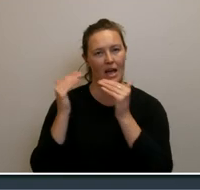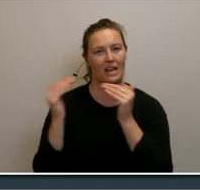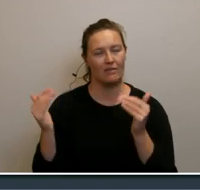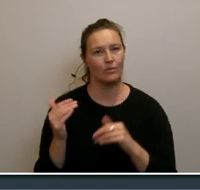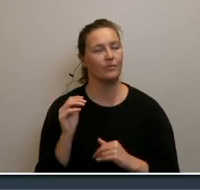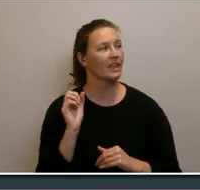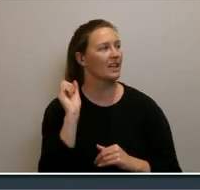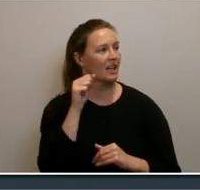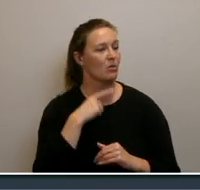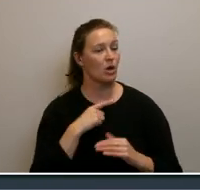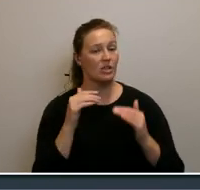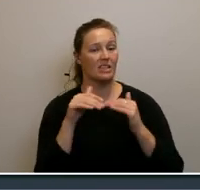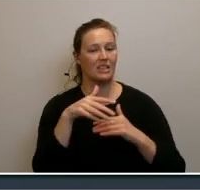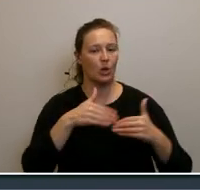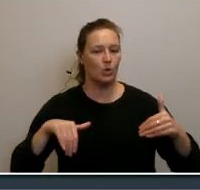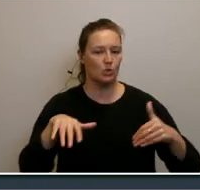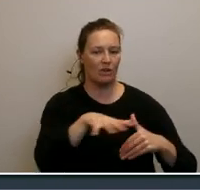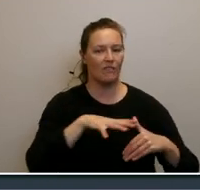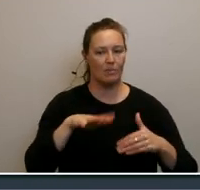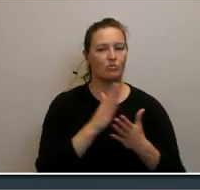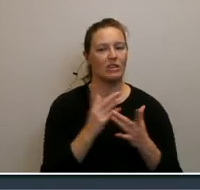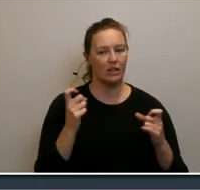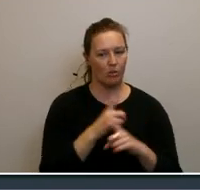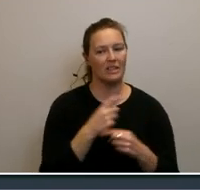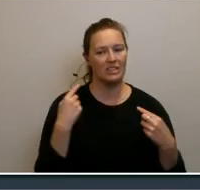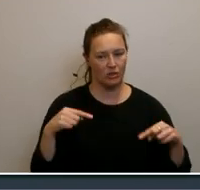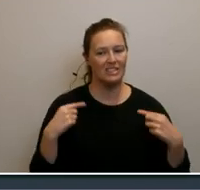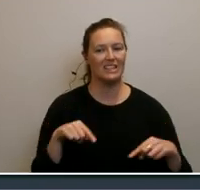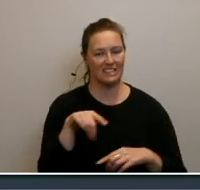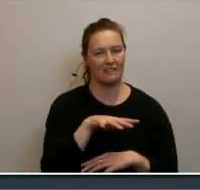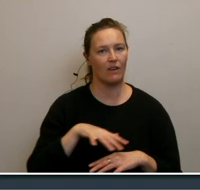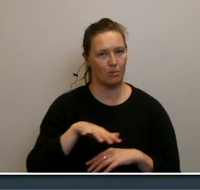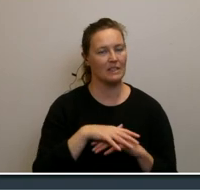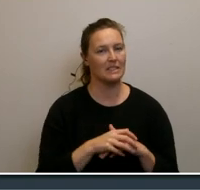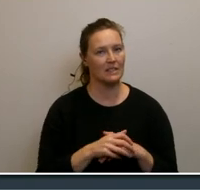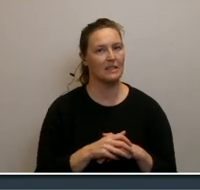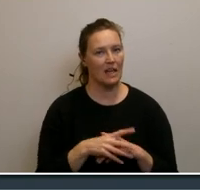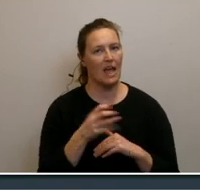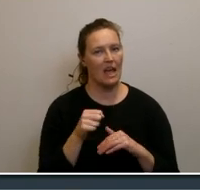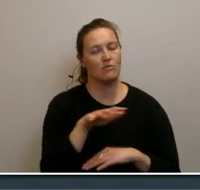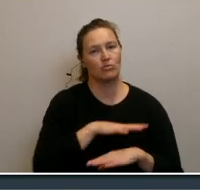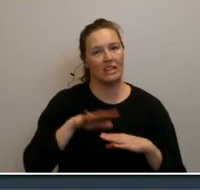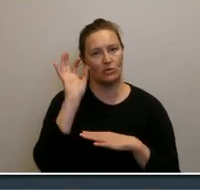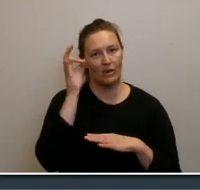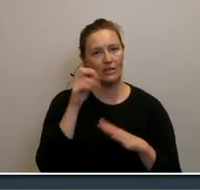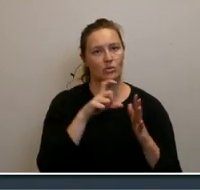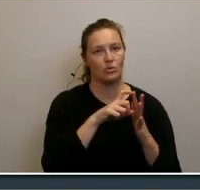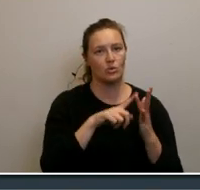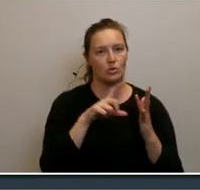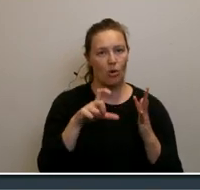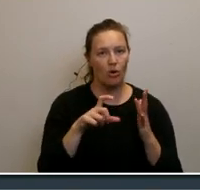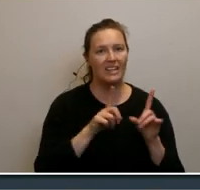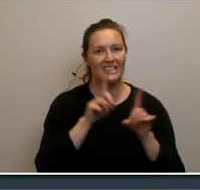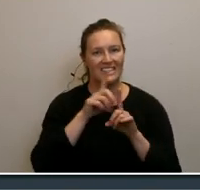Yeah, because it's in the coastal environment, as I said, it is a complex consenting environment. We've got Regional Council, Department of Conservation,